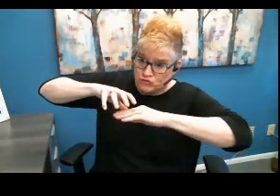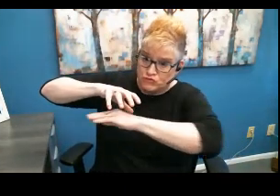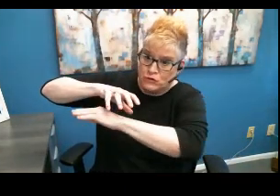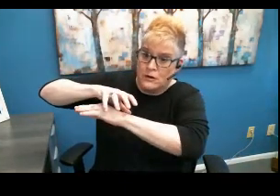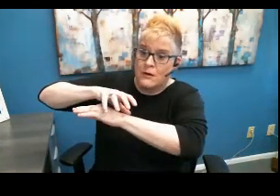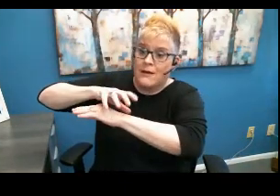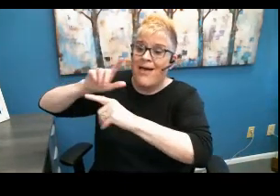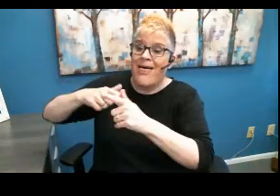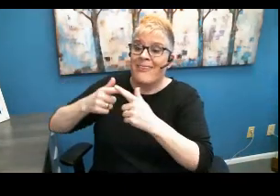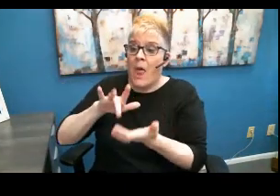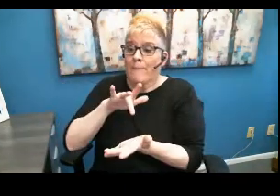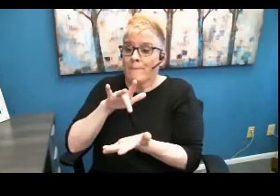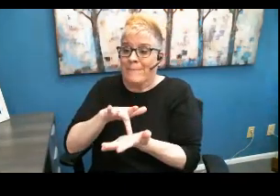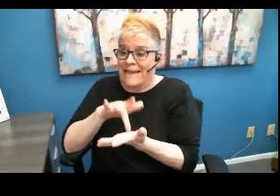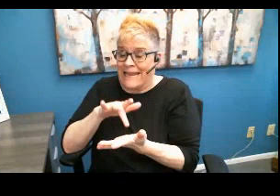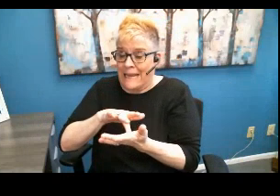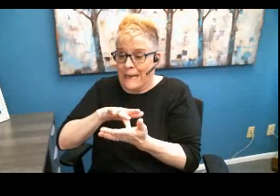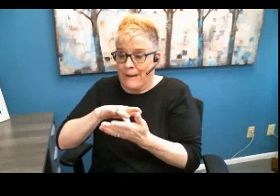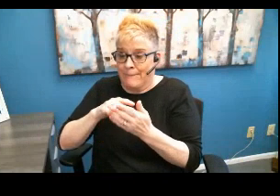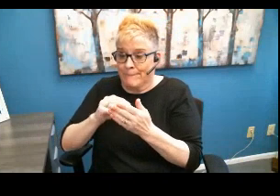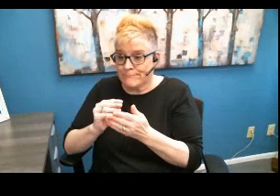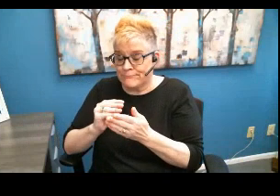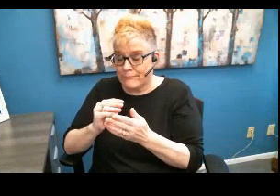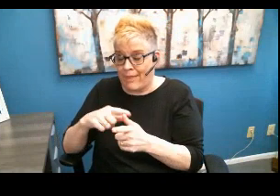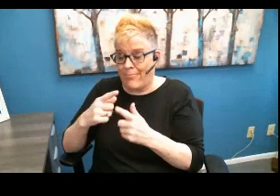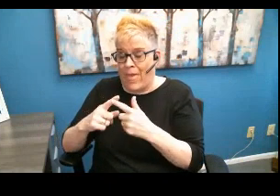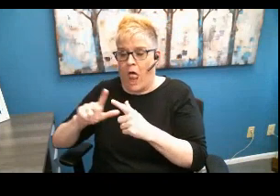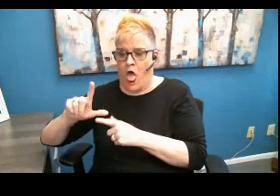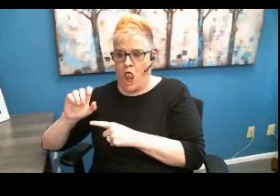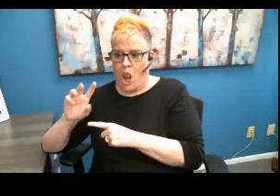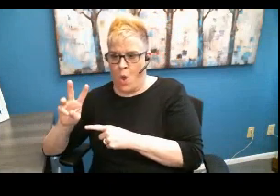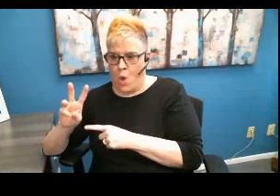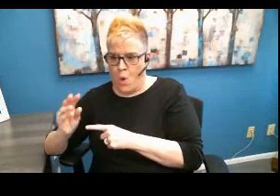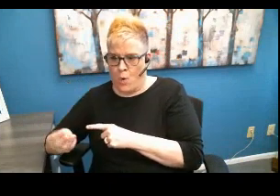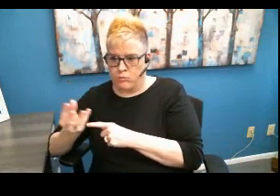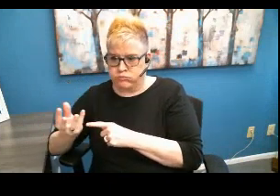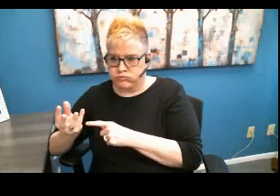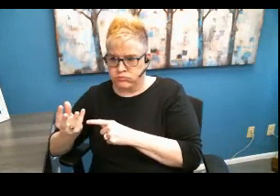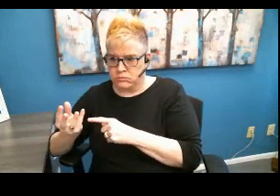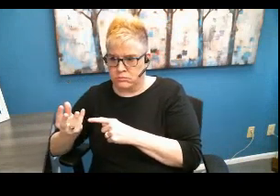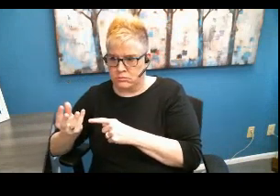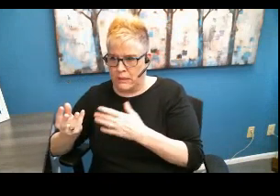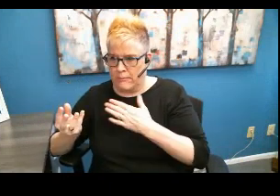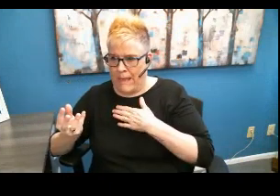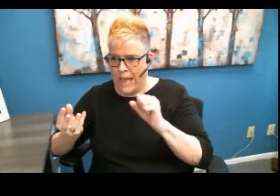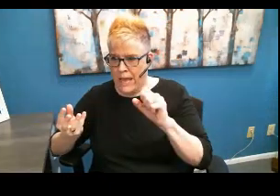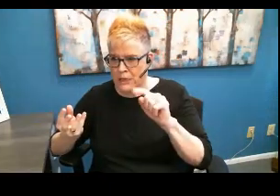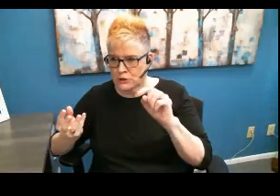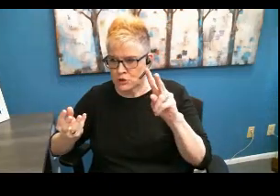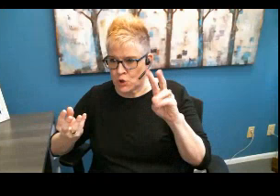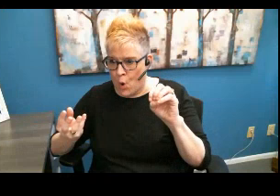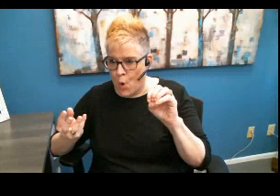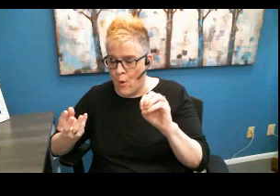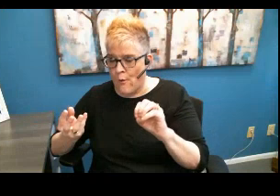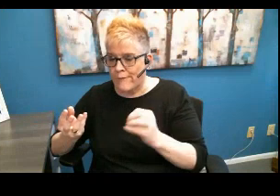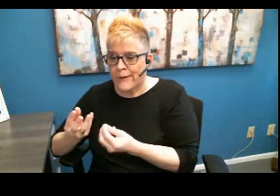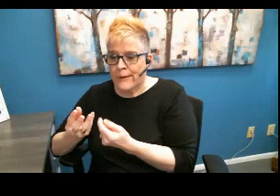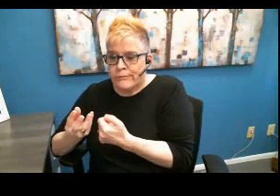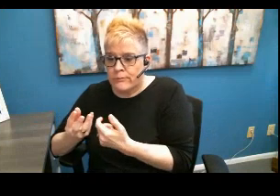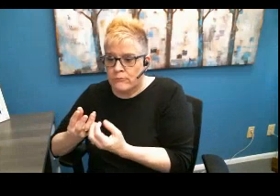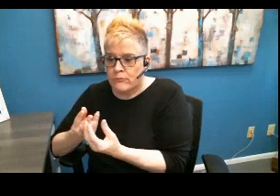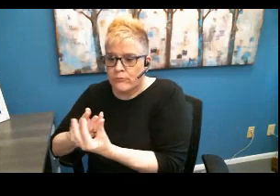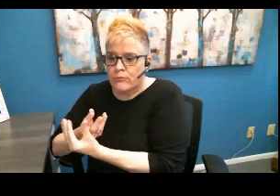to medium pressure gas lines, and then ultimately at a customer's appliances, you're down to about 1/4 pound